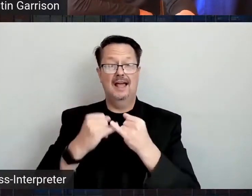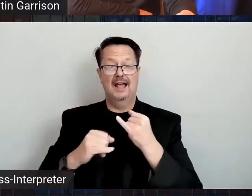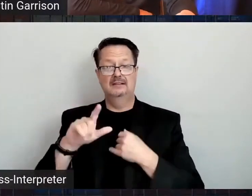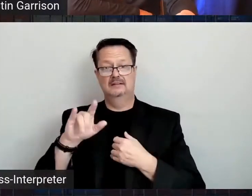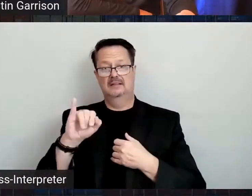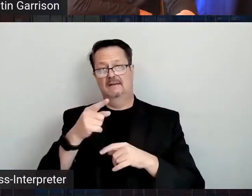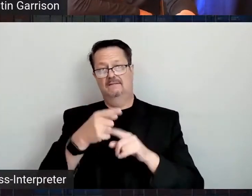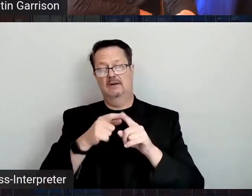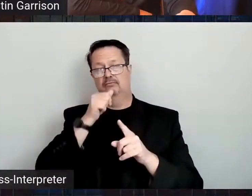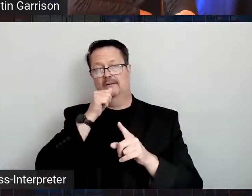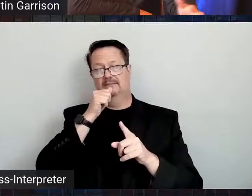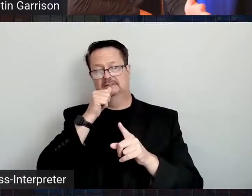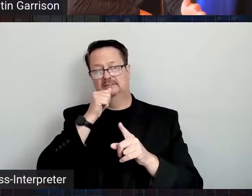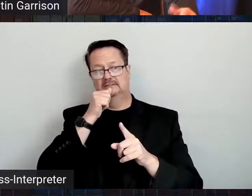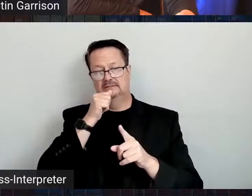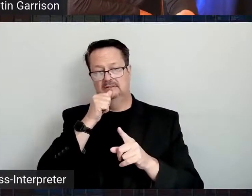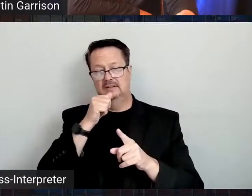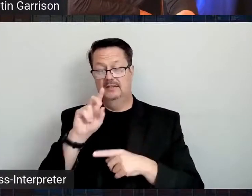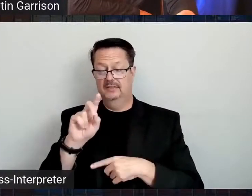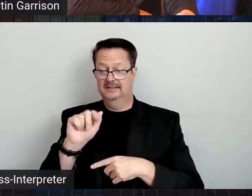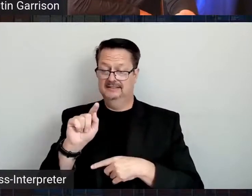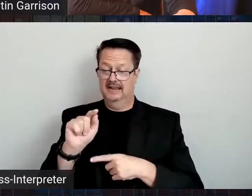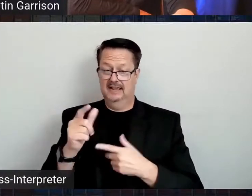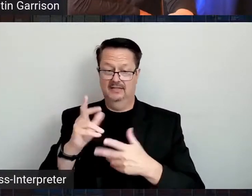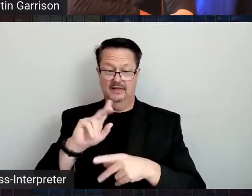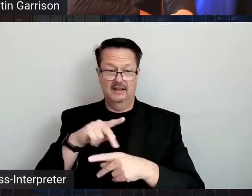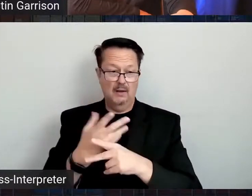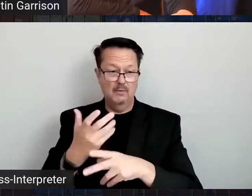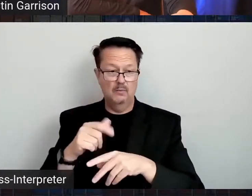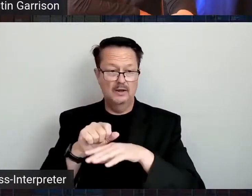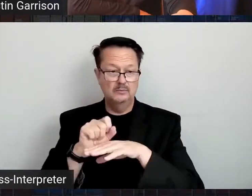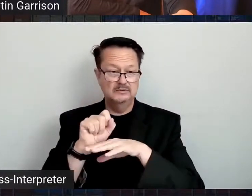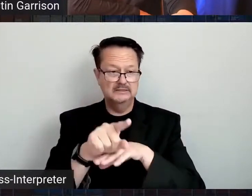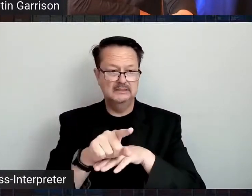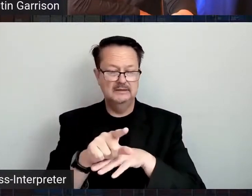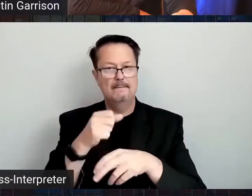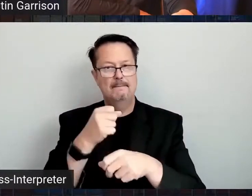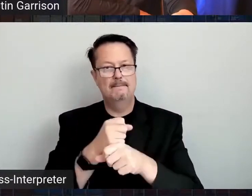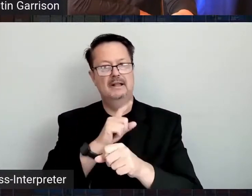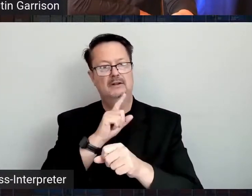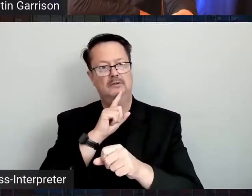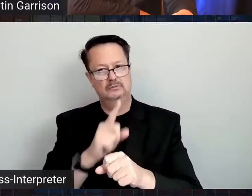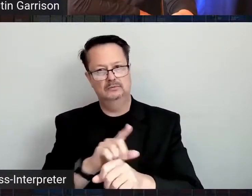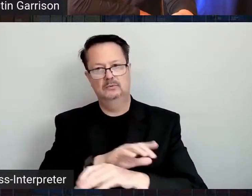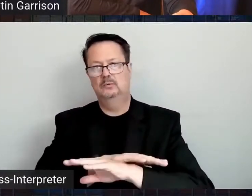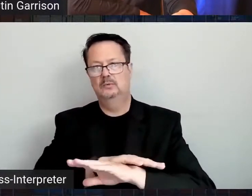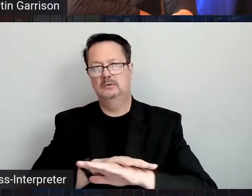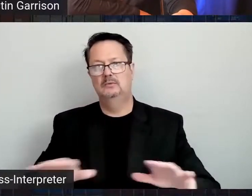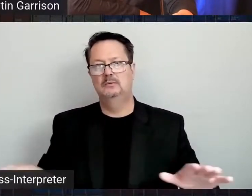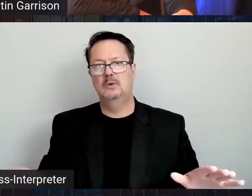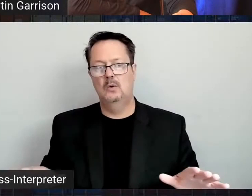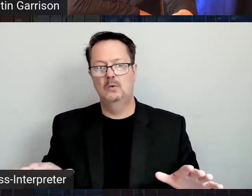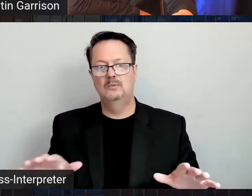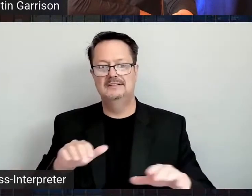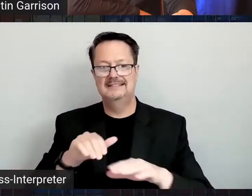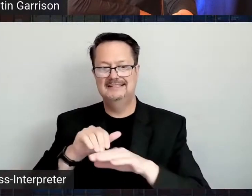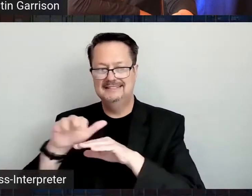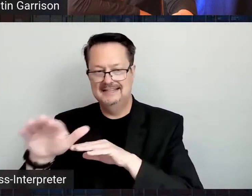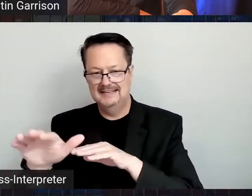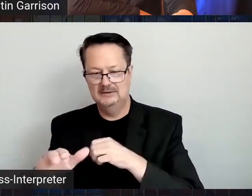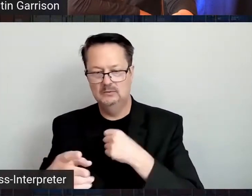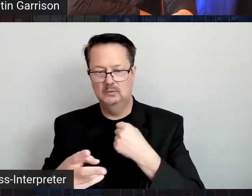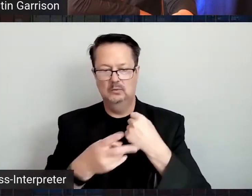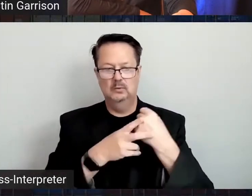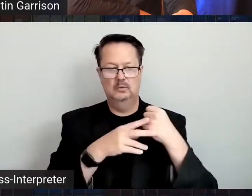kind of data that we do send, one thing we want to make sure is we don't send or store any data that is